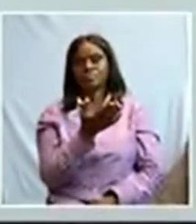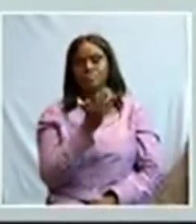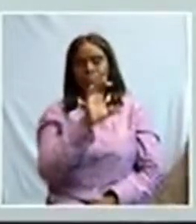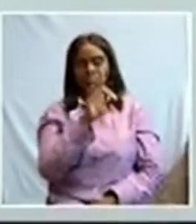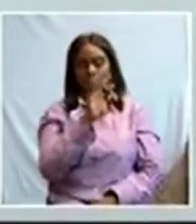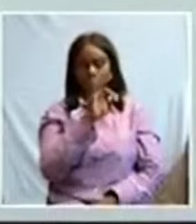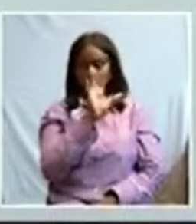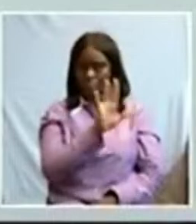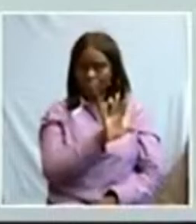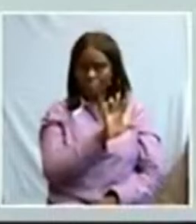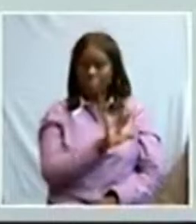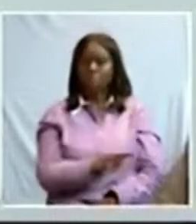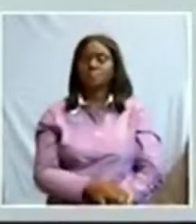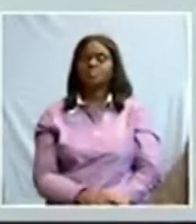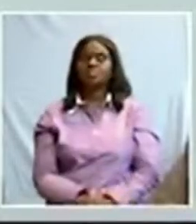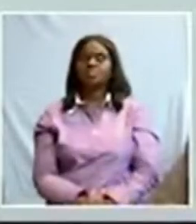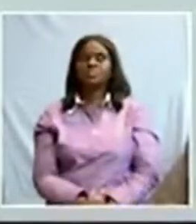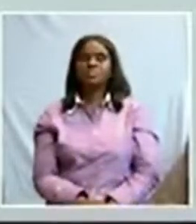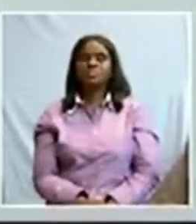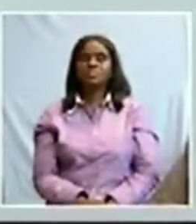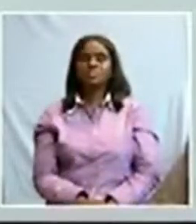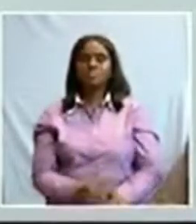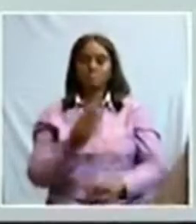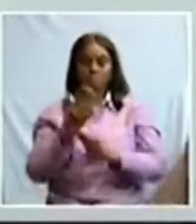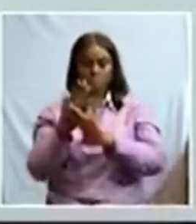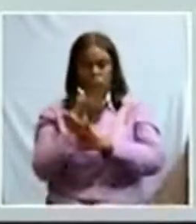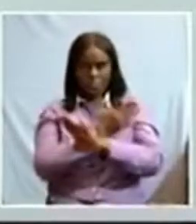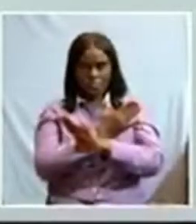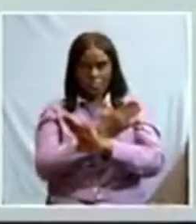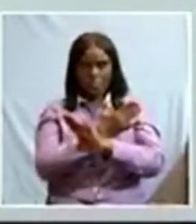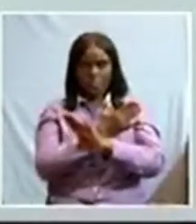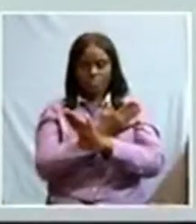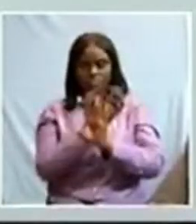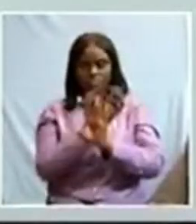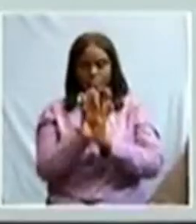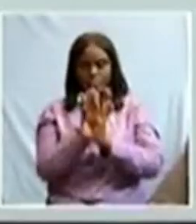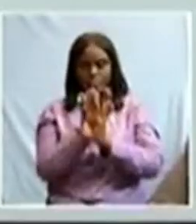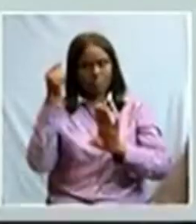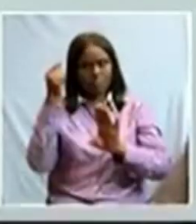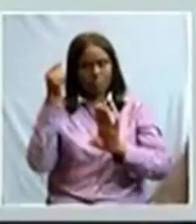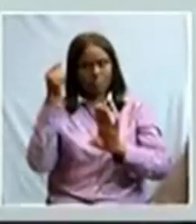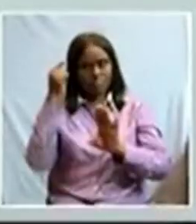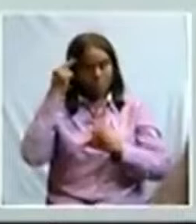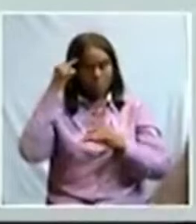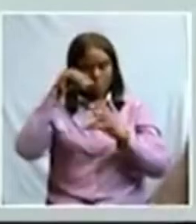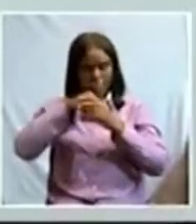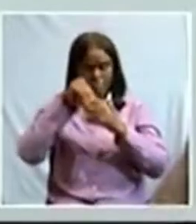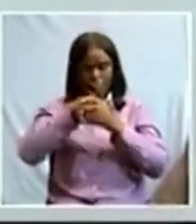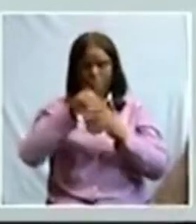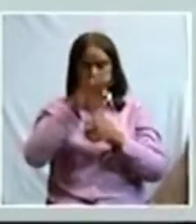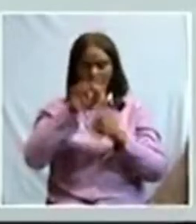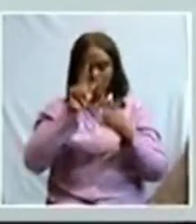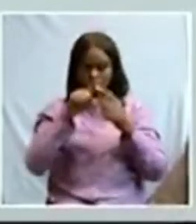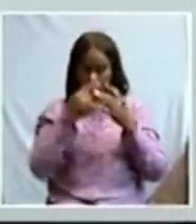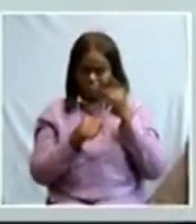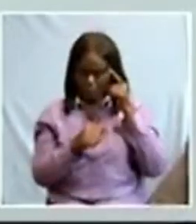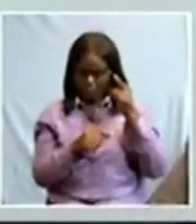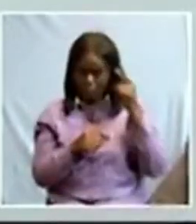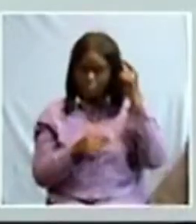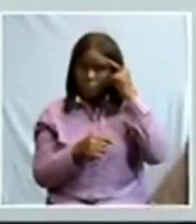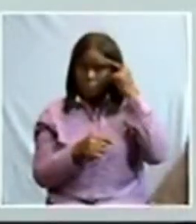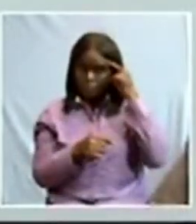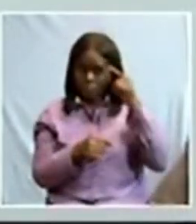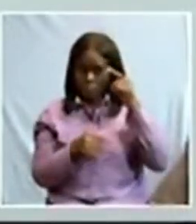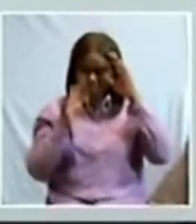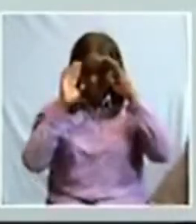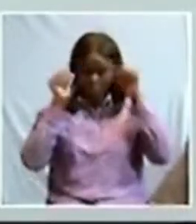CDF has been there before the governments came in. But this particular government